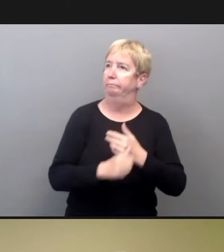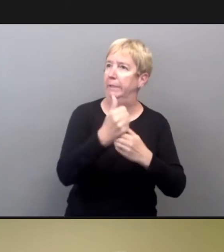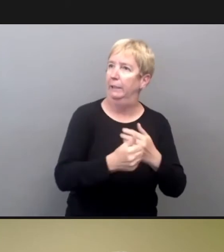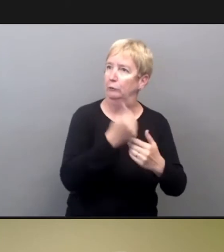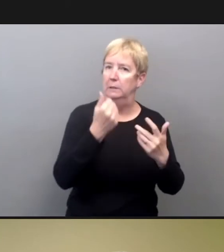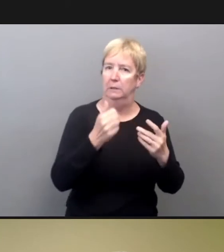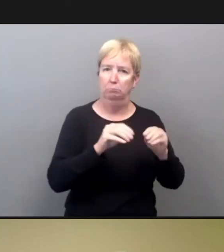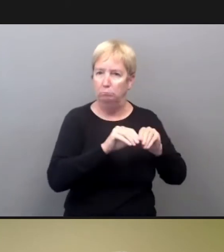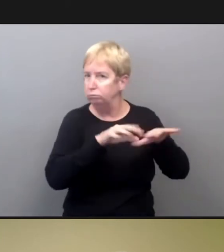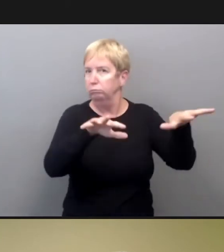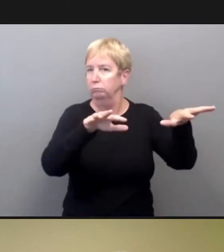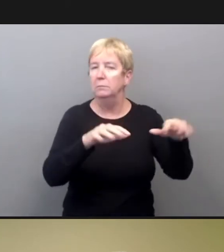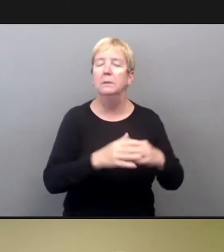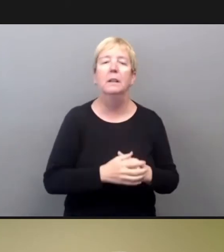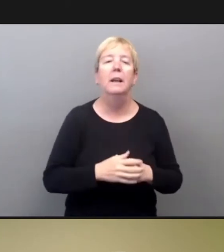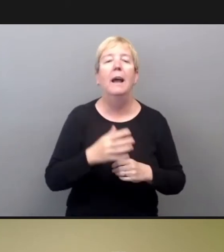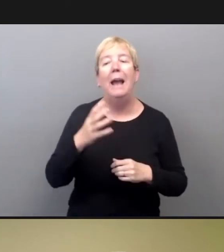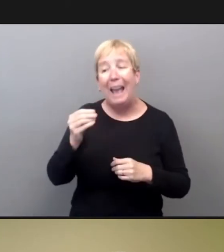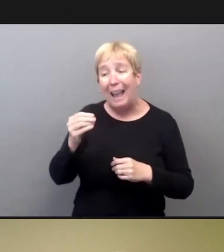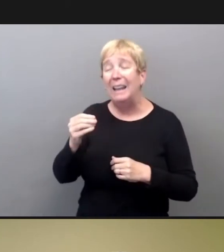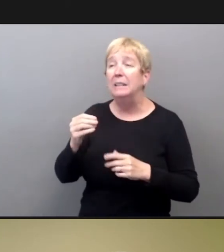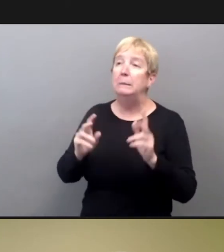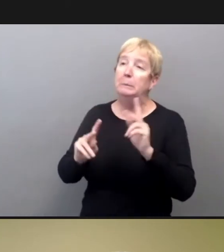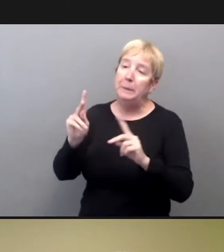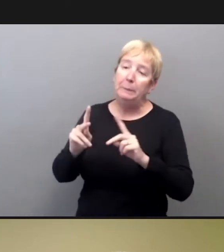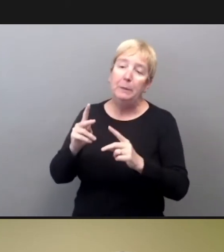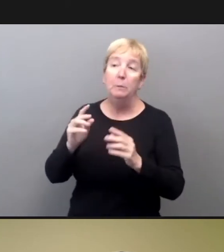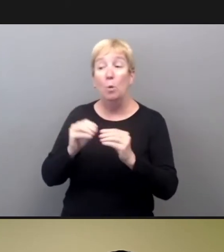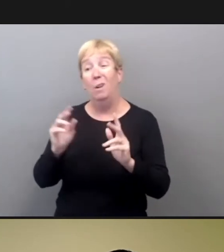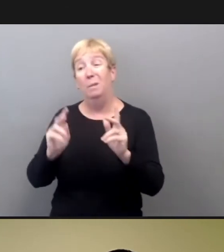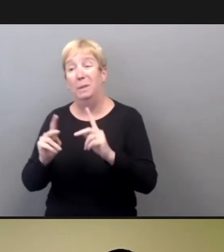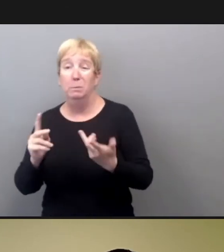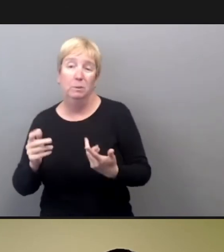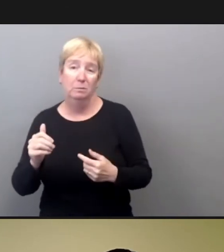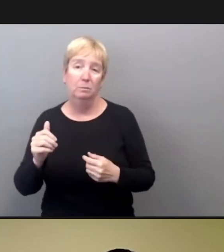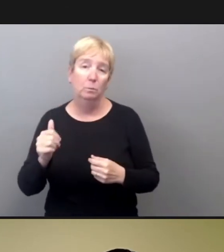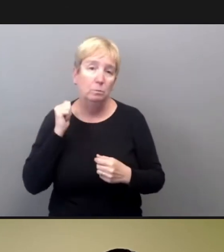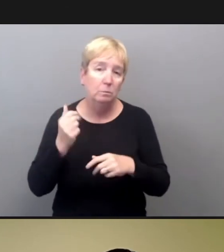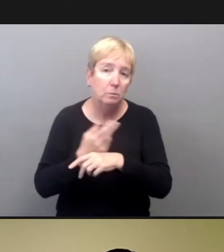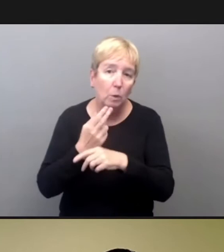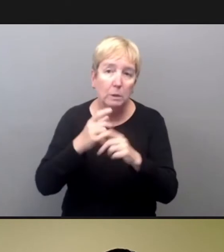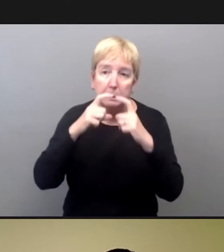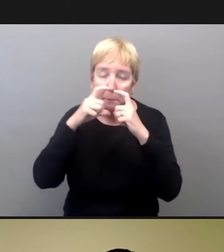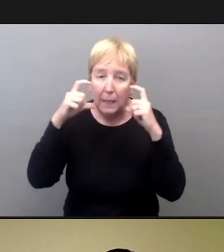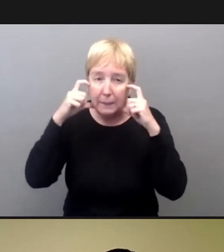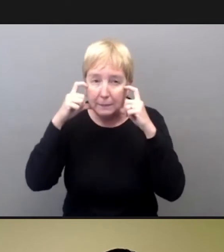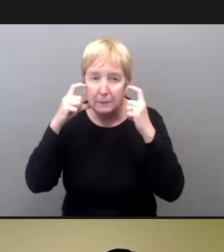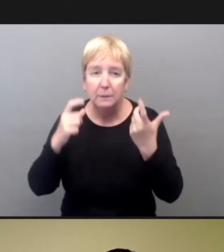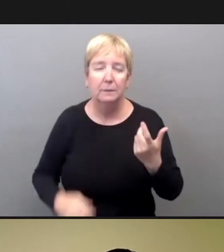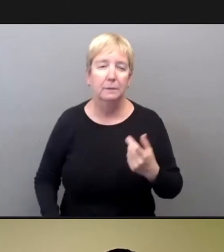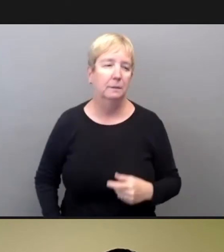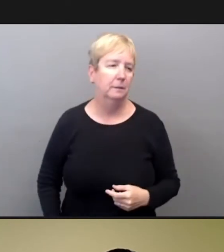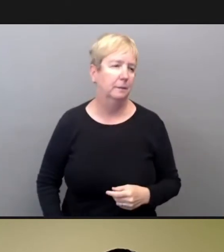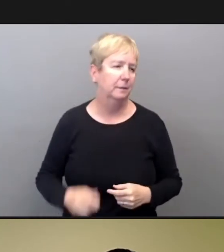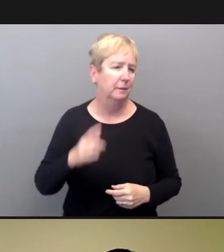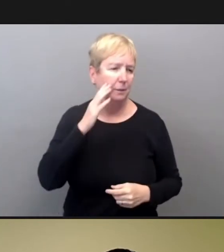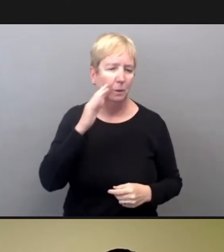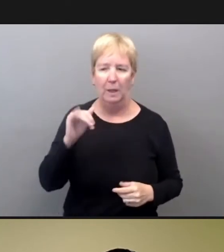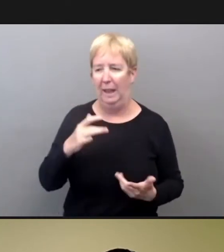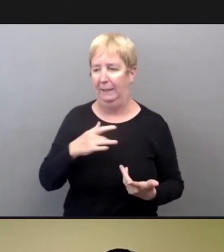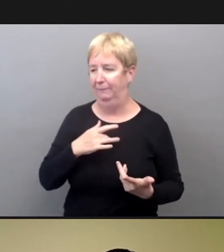have more people like not masked. And so it's the same as that, like, I don't know, some people have said it's like a